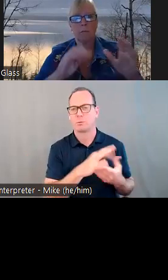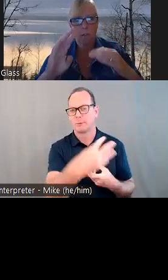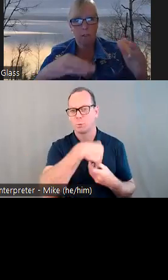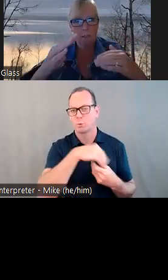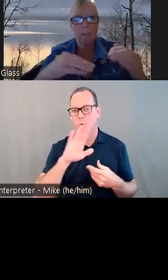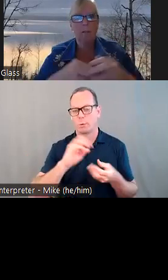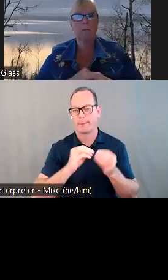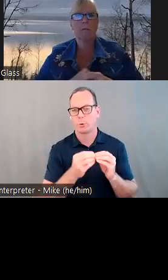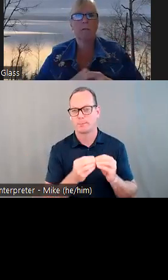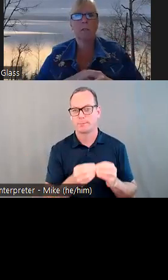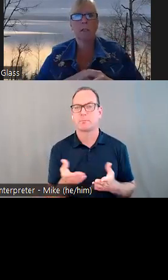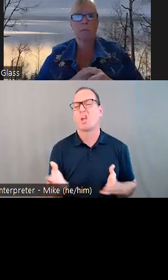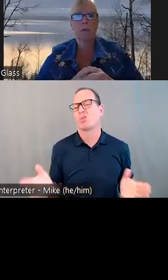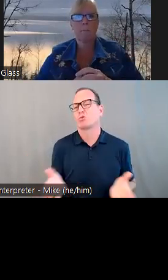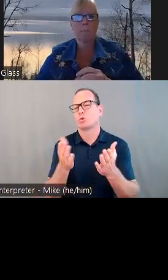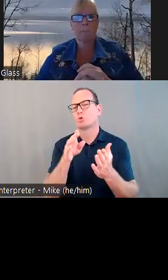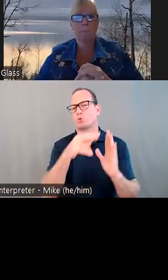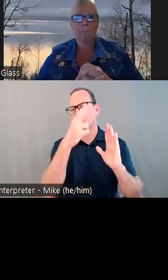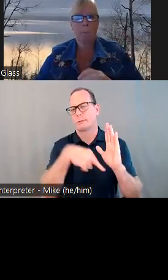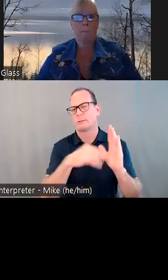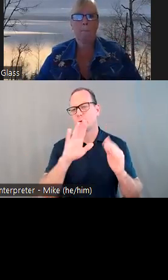for the full list of them.